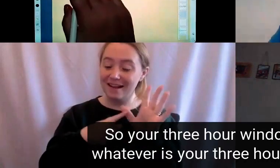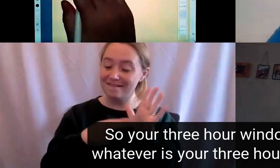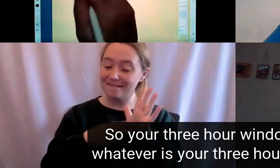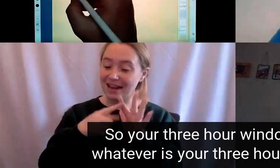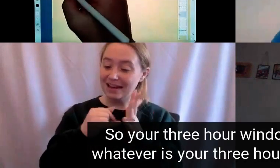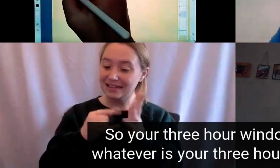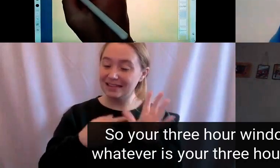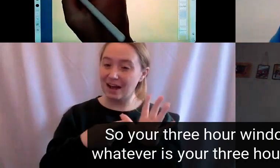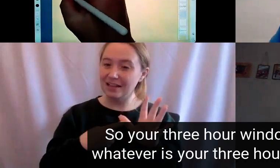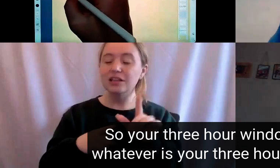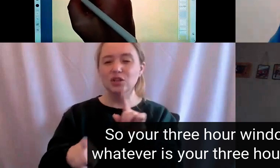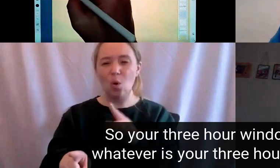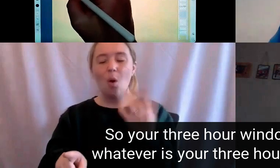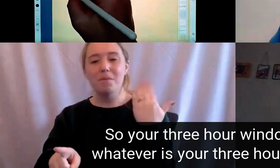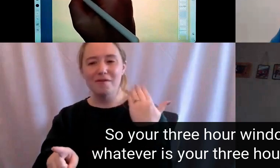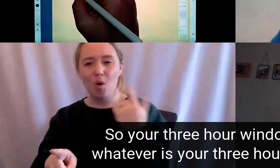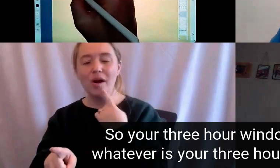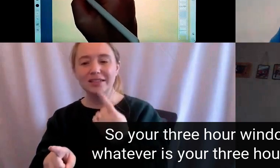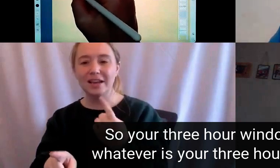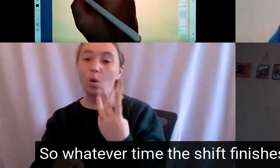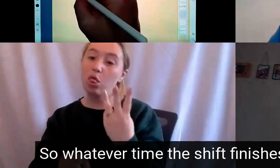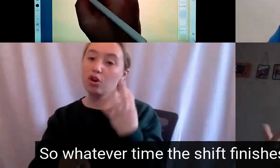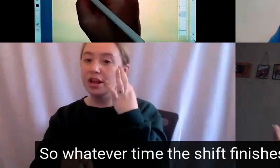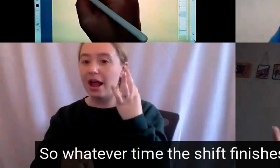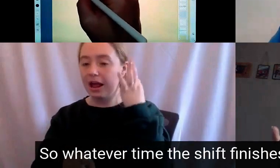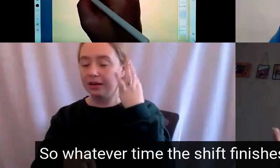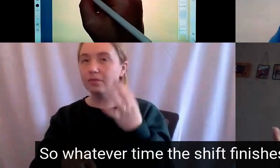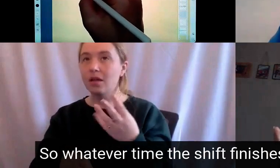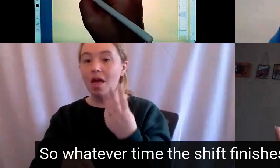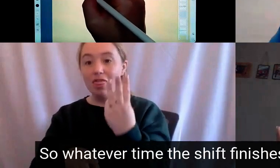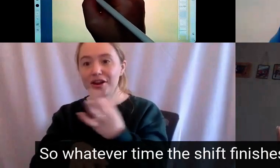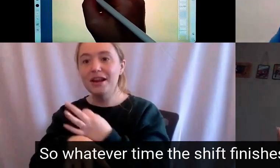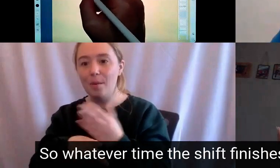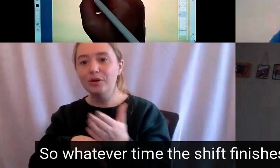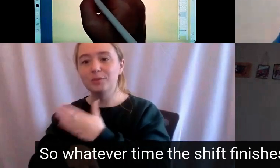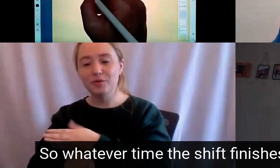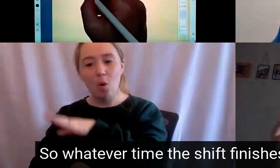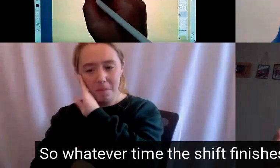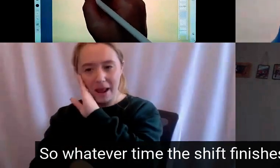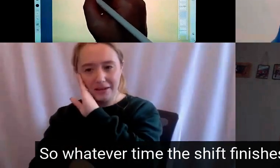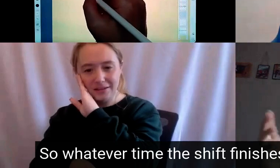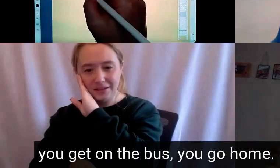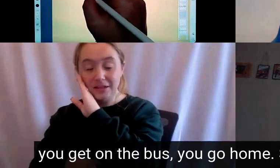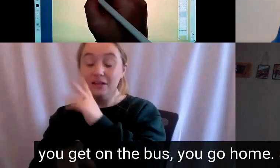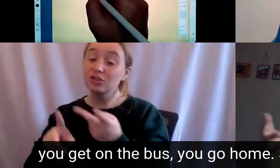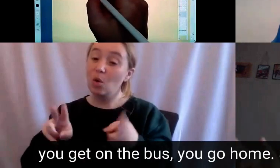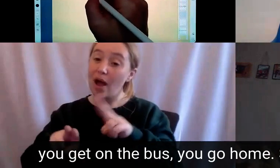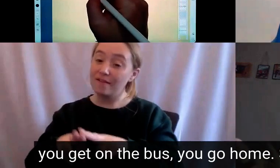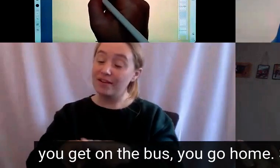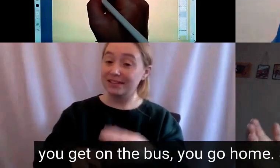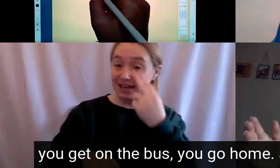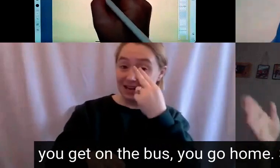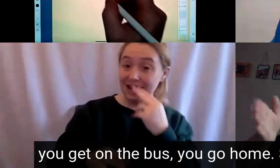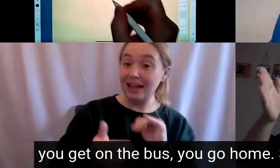3-hour window becomes whatever is your 3 hours before bed. So whatever time the shift finishes, you jump in the car, you get on the bus, you